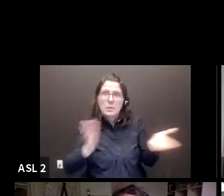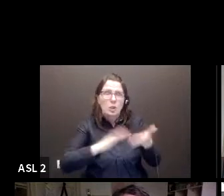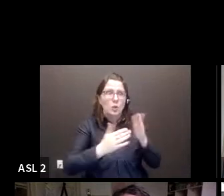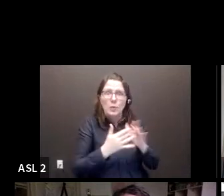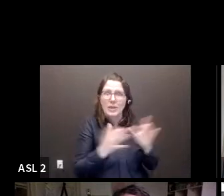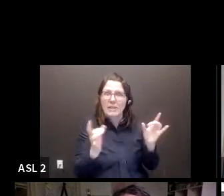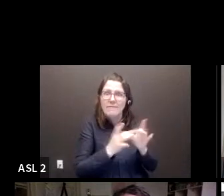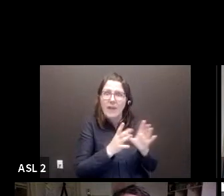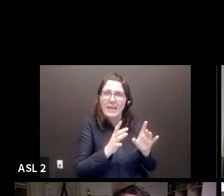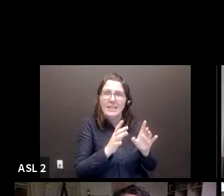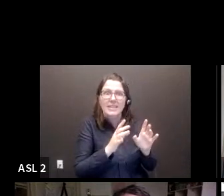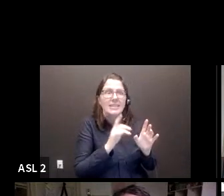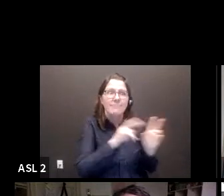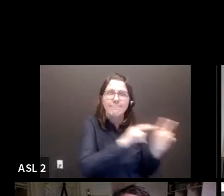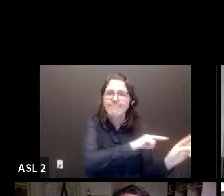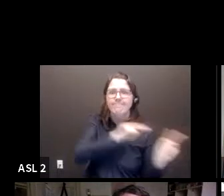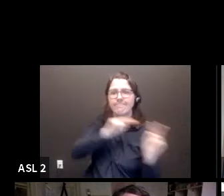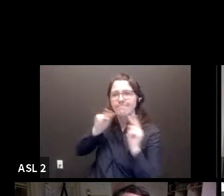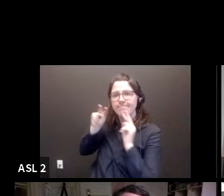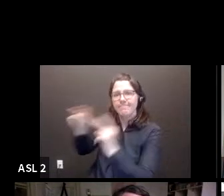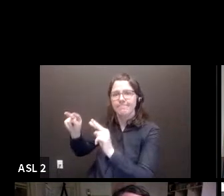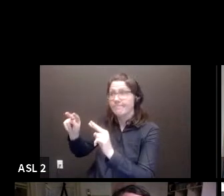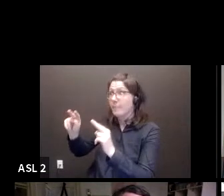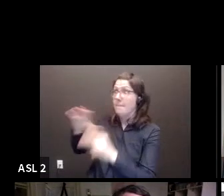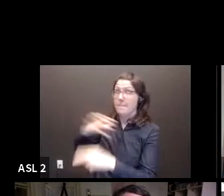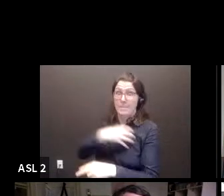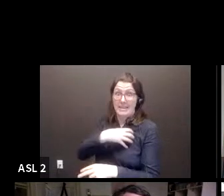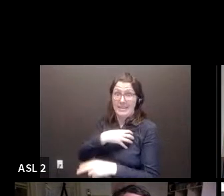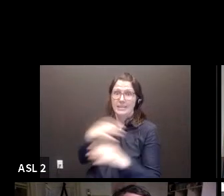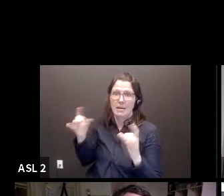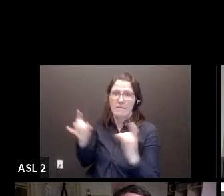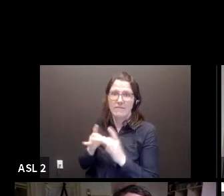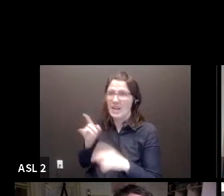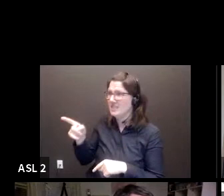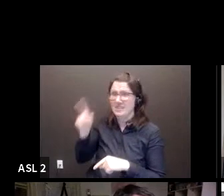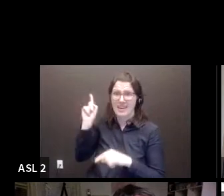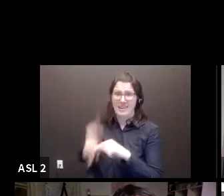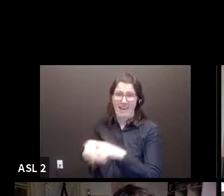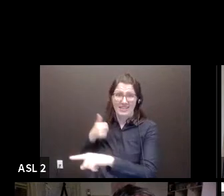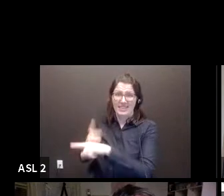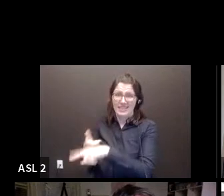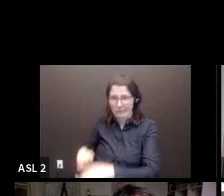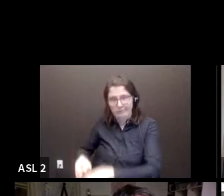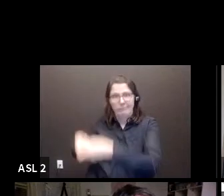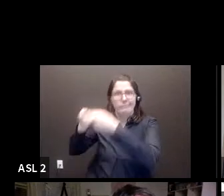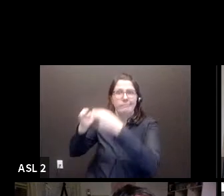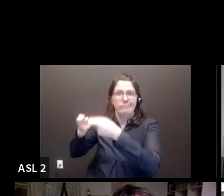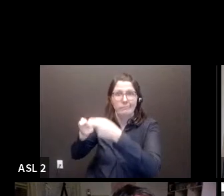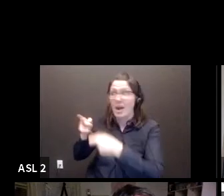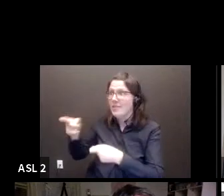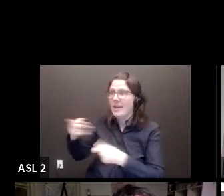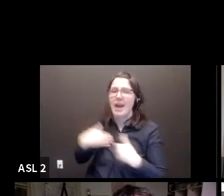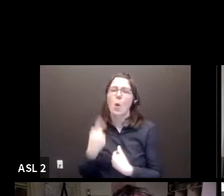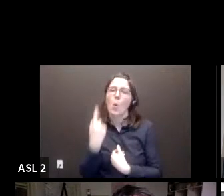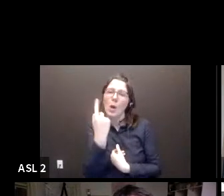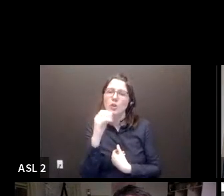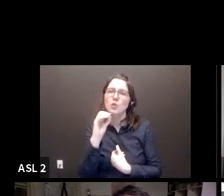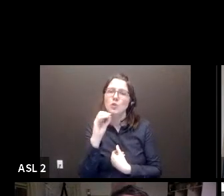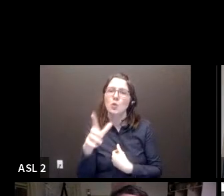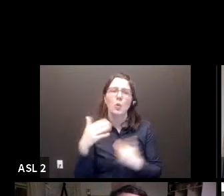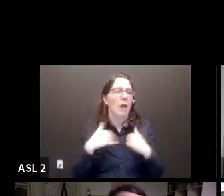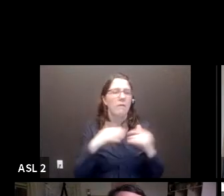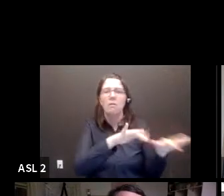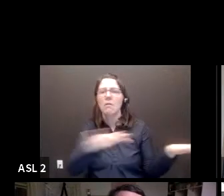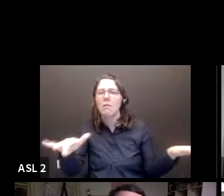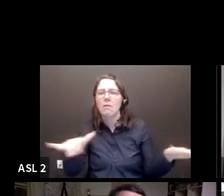violence you know the police are not innovative they can't modernize themselves they literally have one tool to address everything from sexual assaults youth violence gender-based